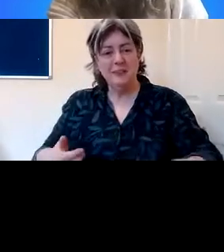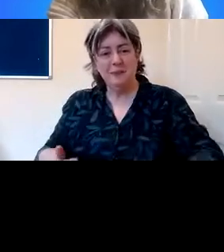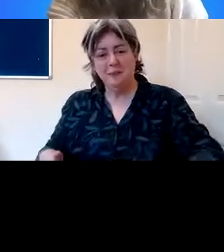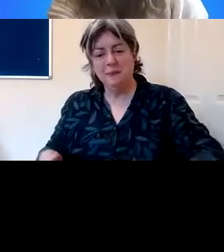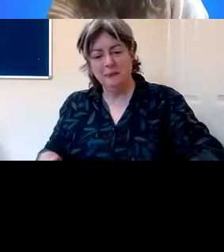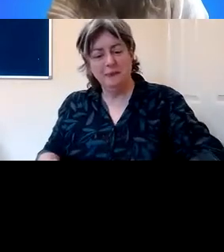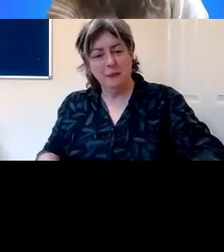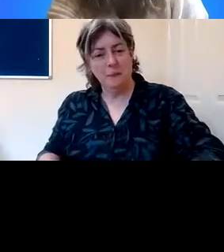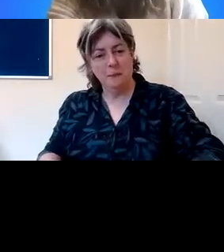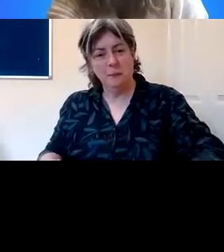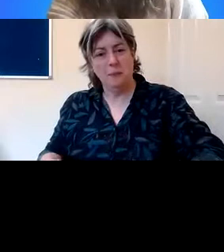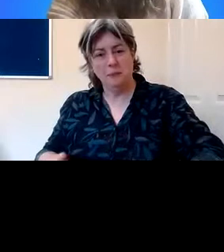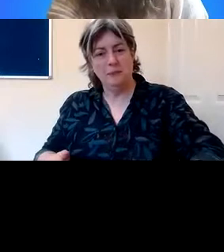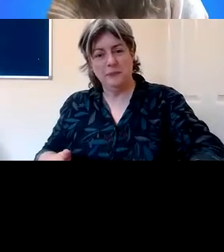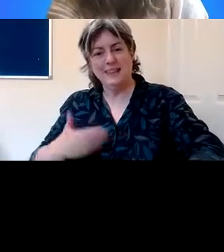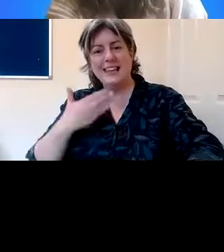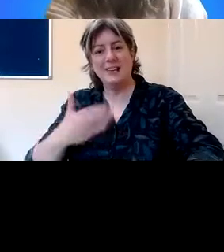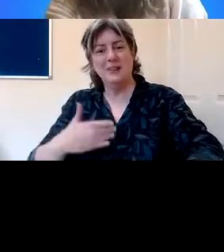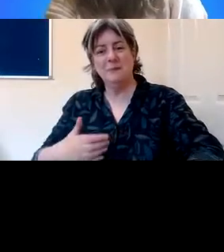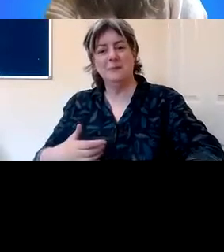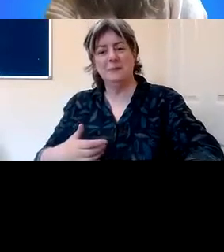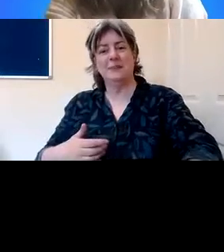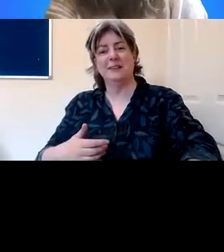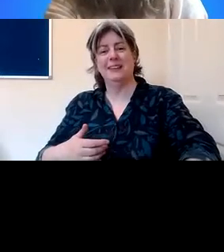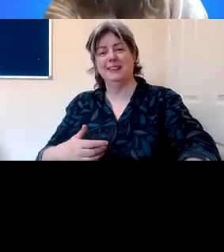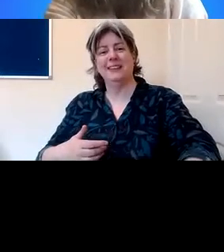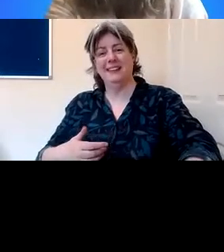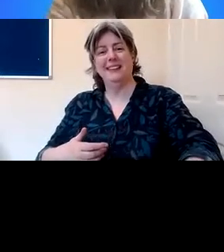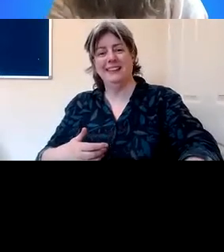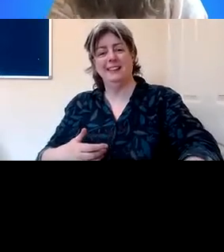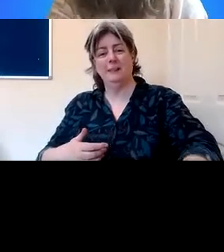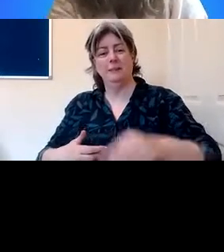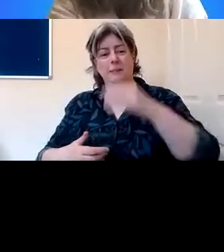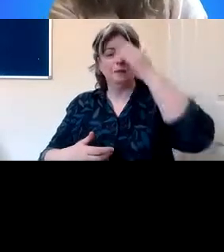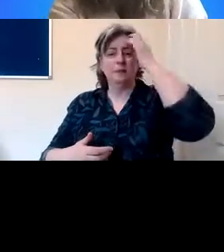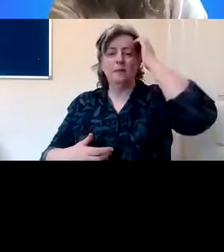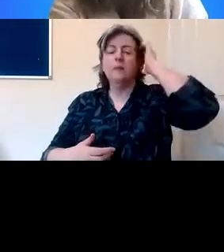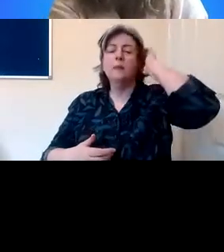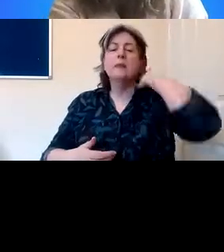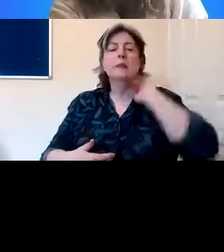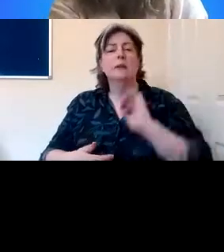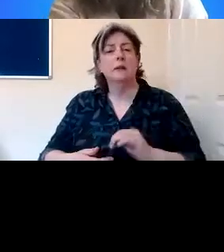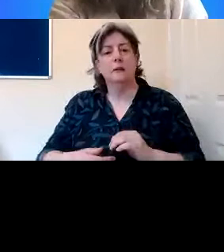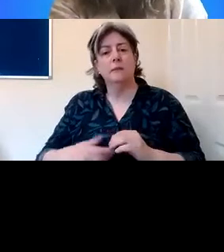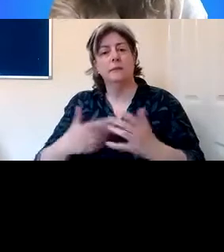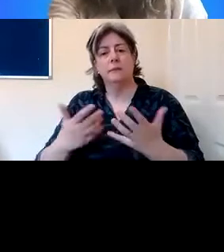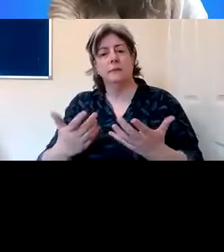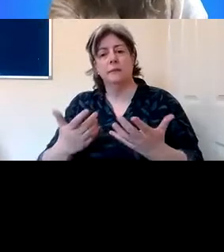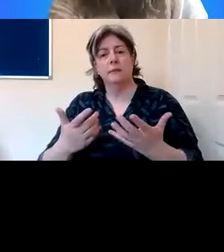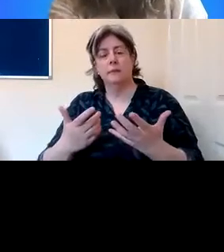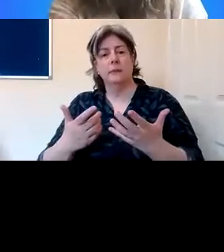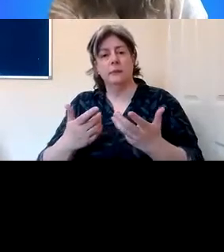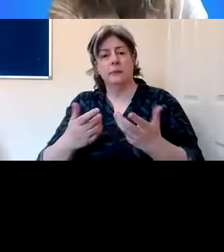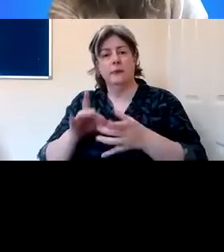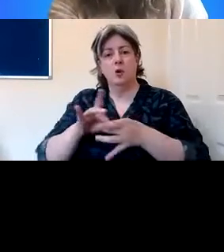you. Apologies, I've got some hay fever, maybe getting in the way. So corporate joint committees